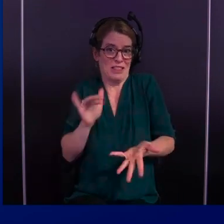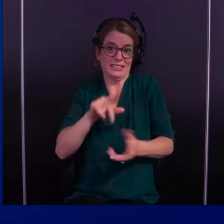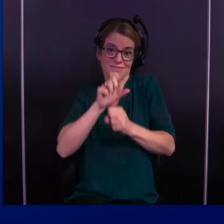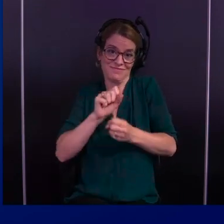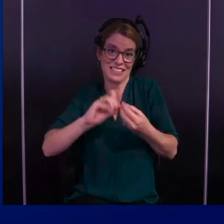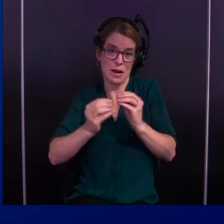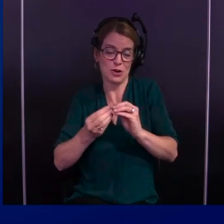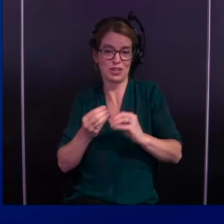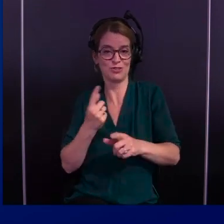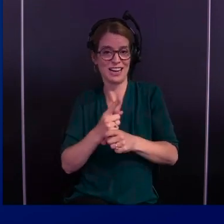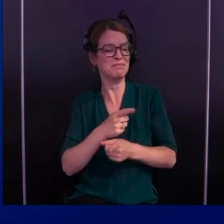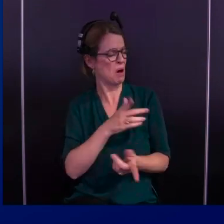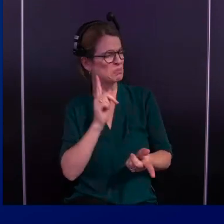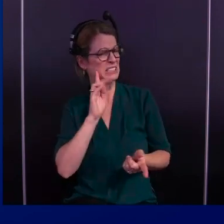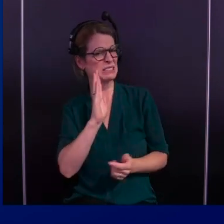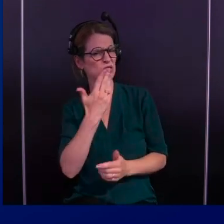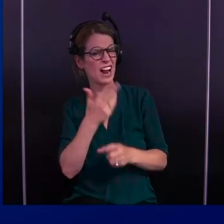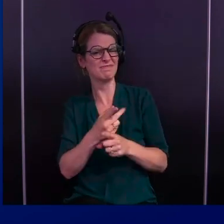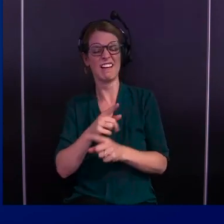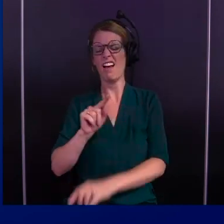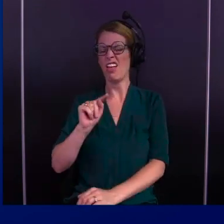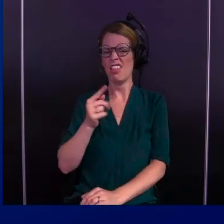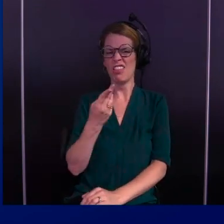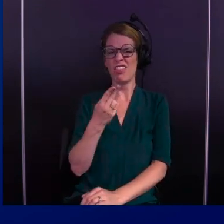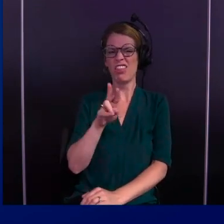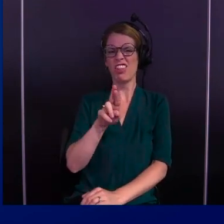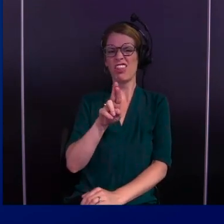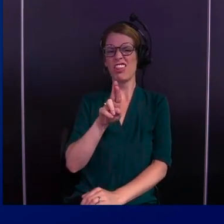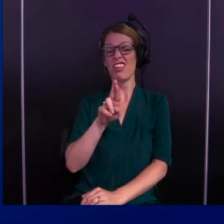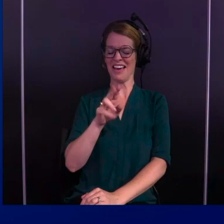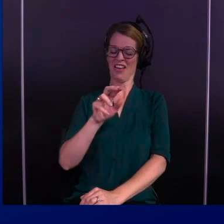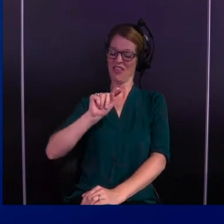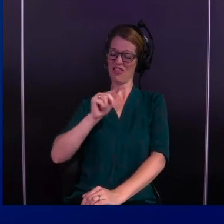Fleming D5. All right, everyone,